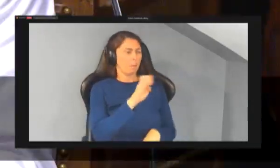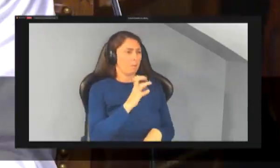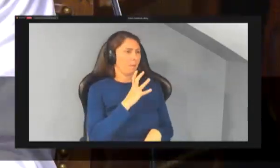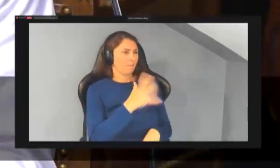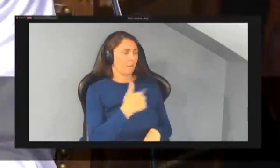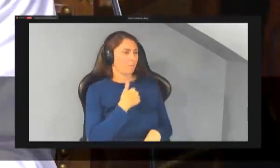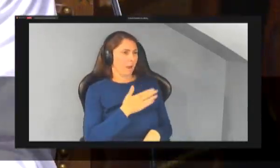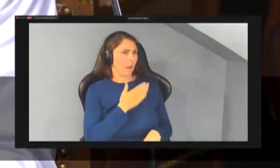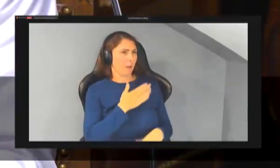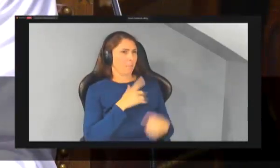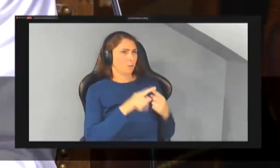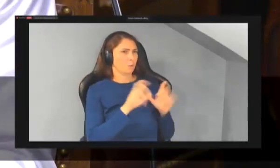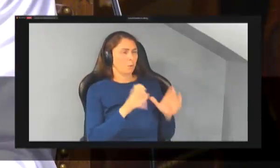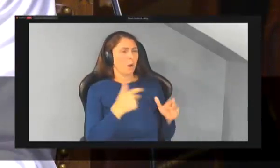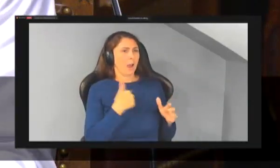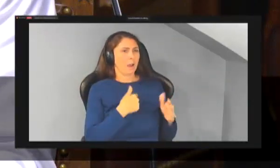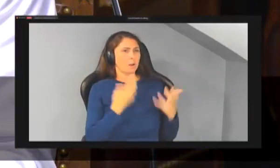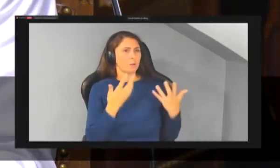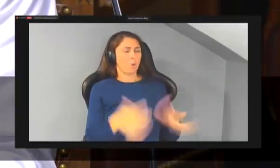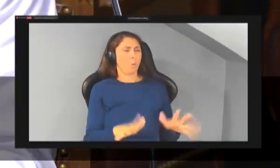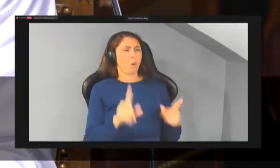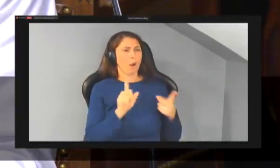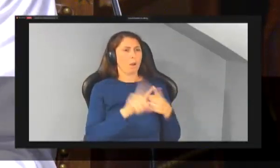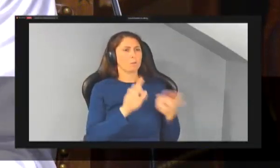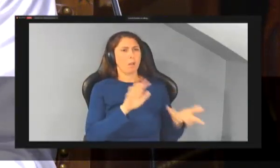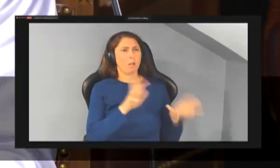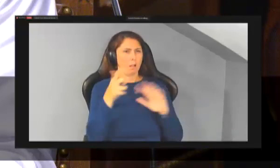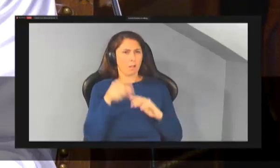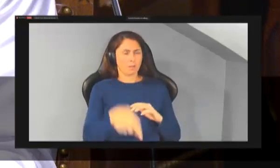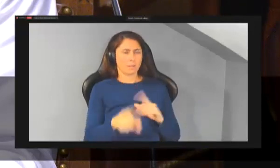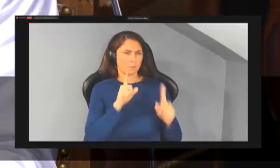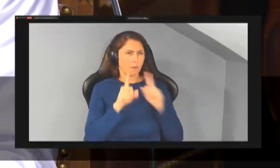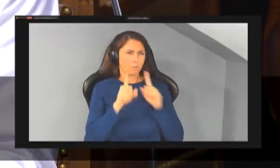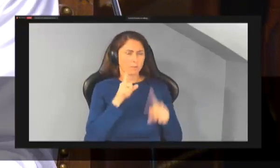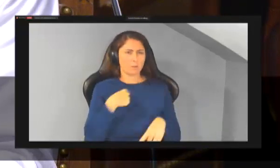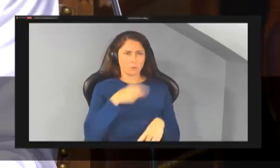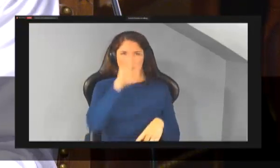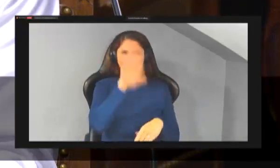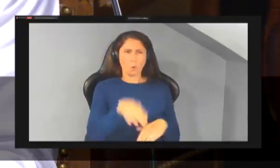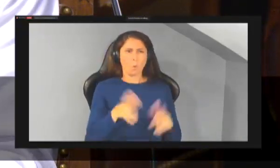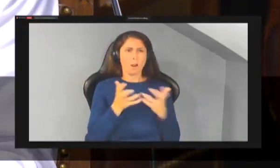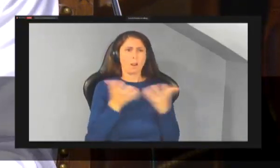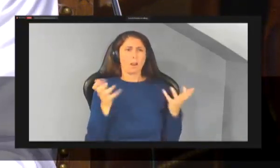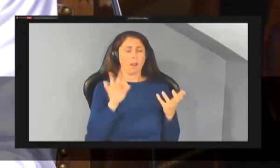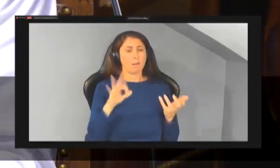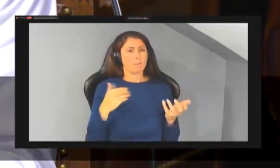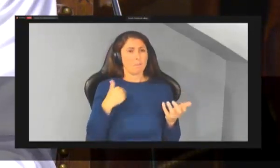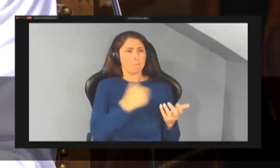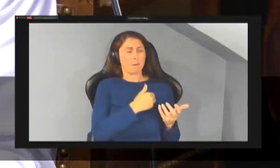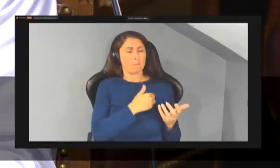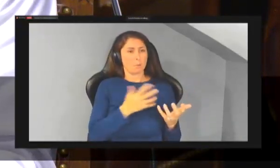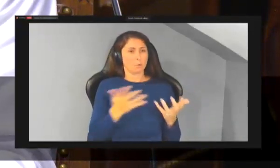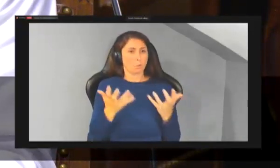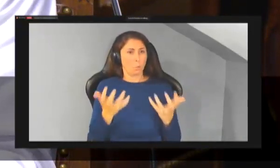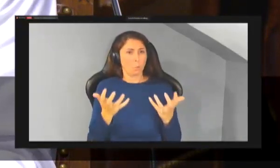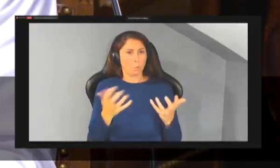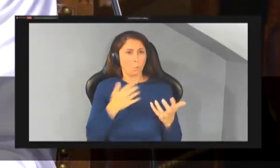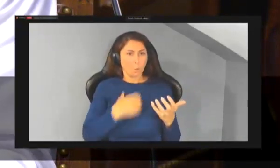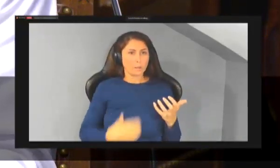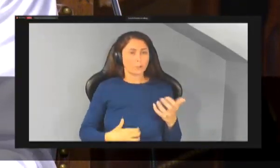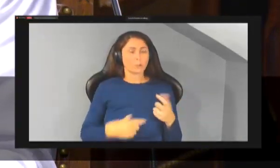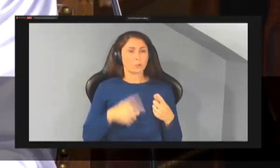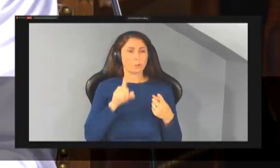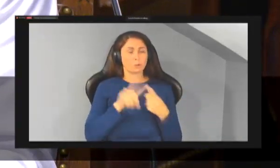that way. I don't want to monopolize the conversation because I know a lot of members wish to